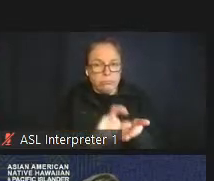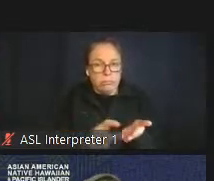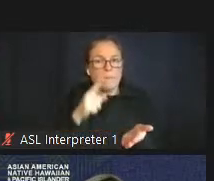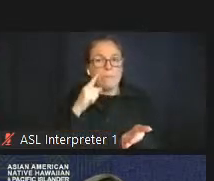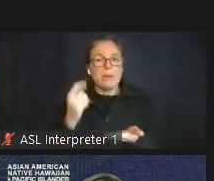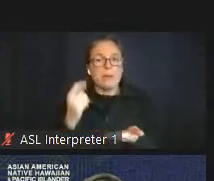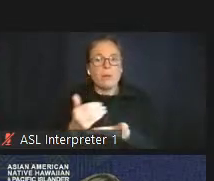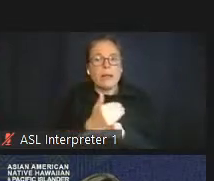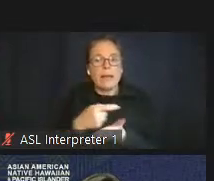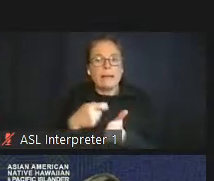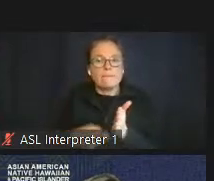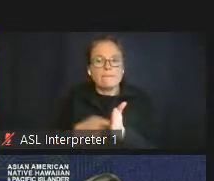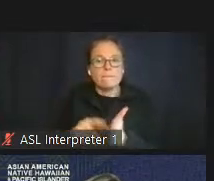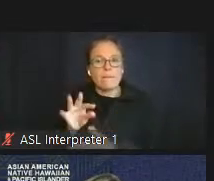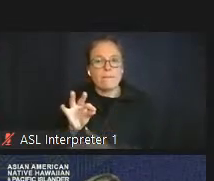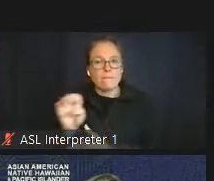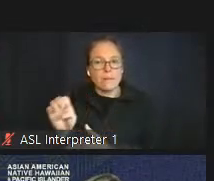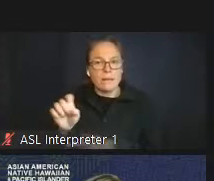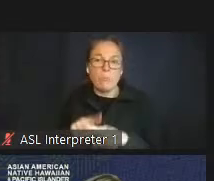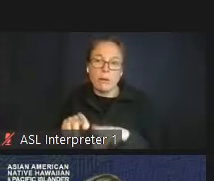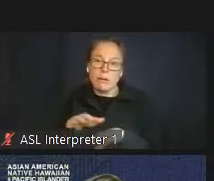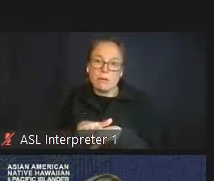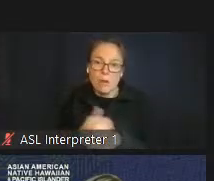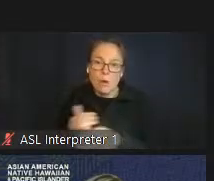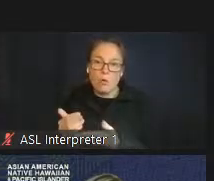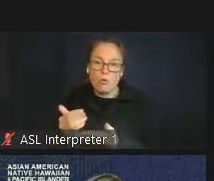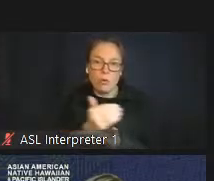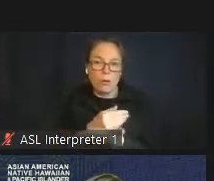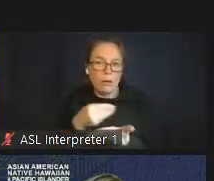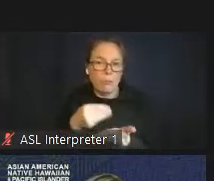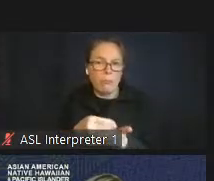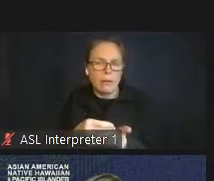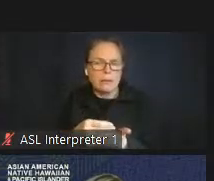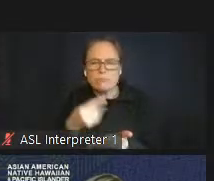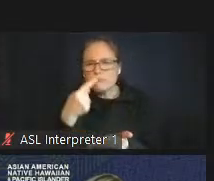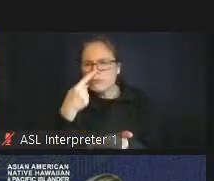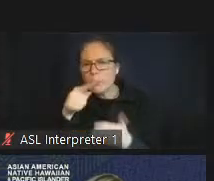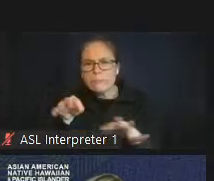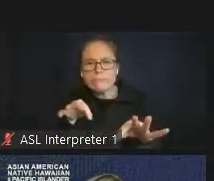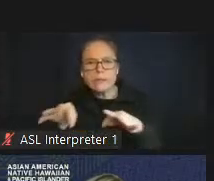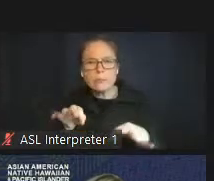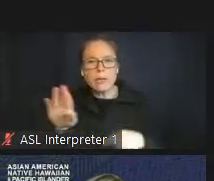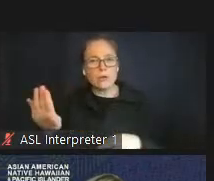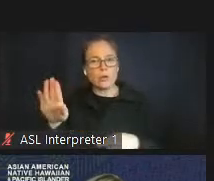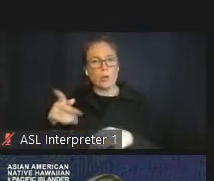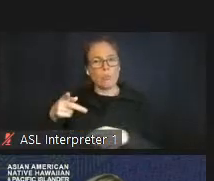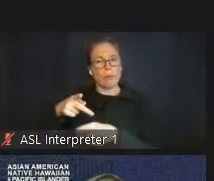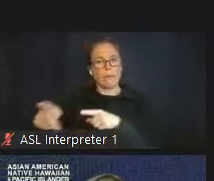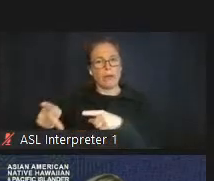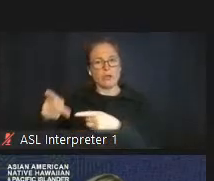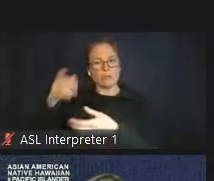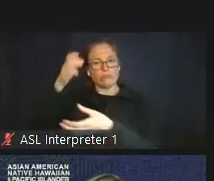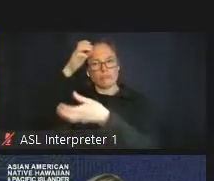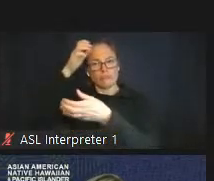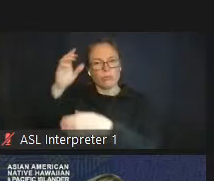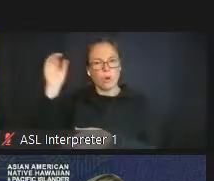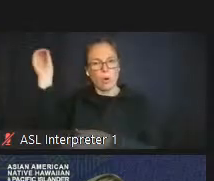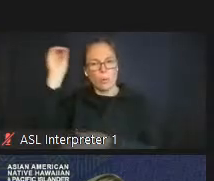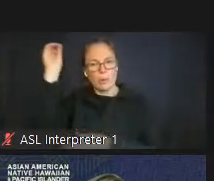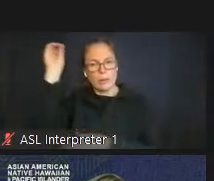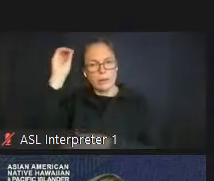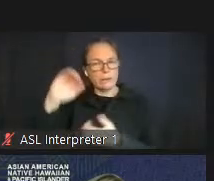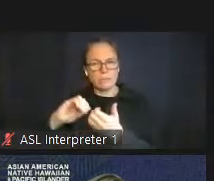of development, but that's slowed. So tell me how, in your opinion, your professional opinion, this all works in the